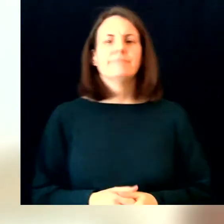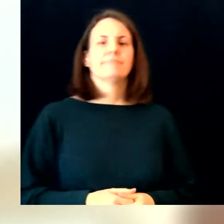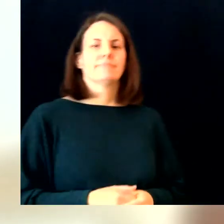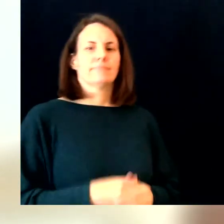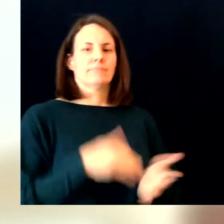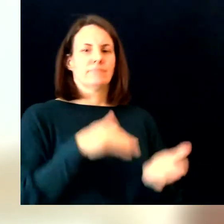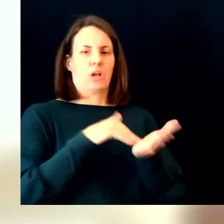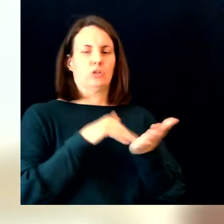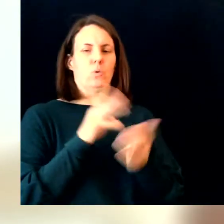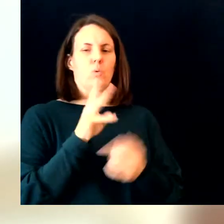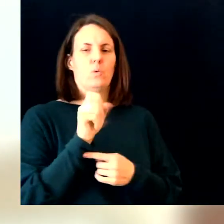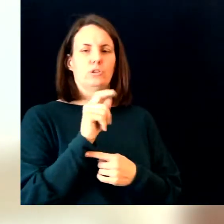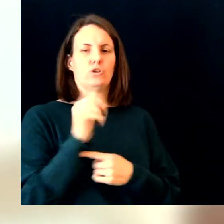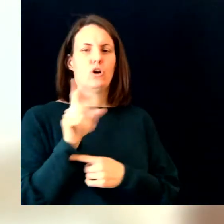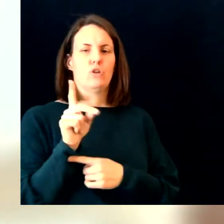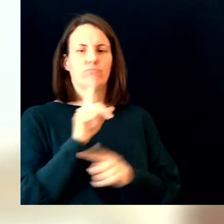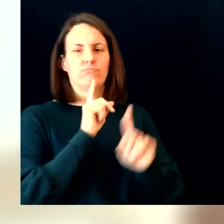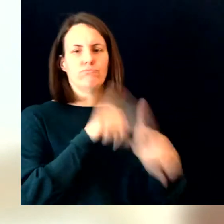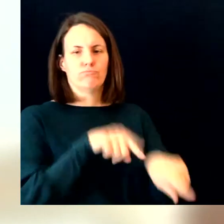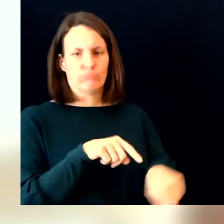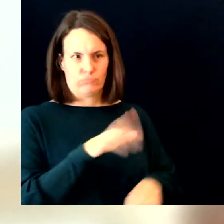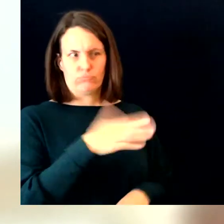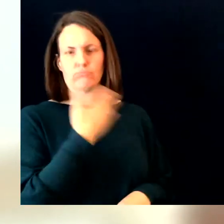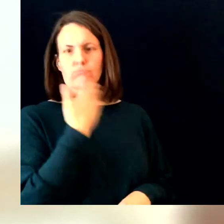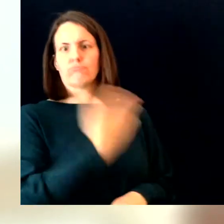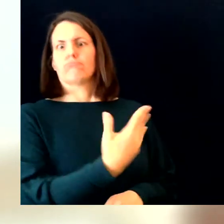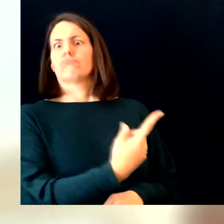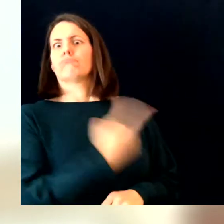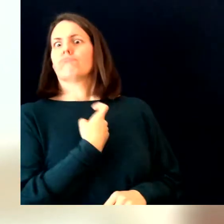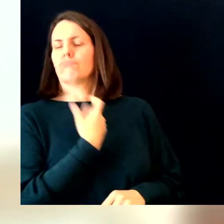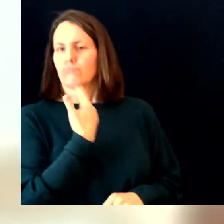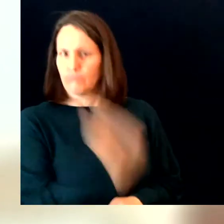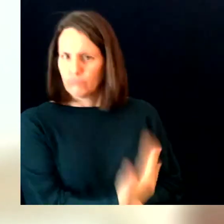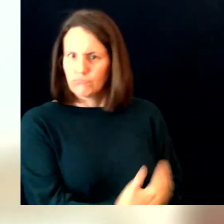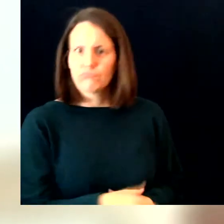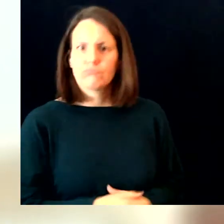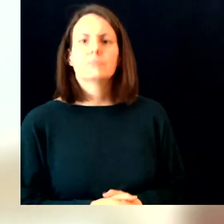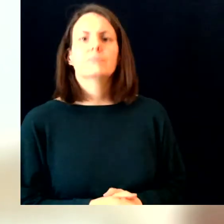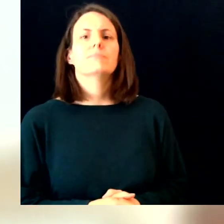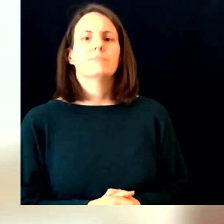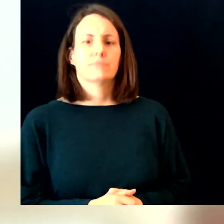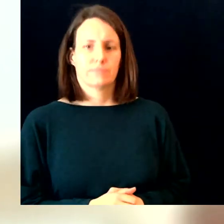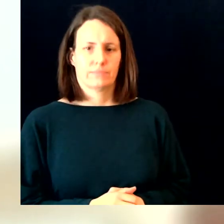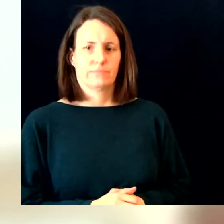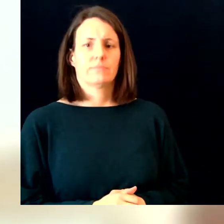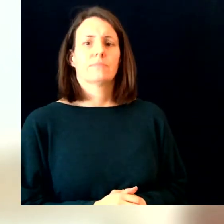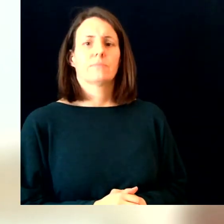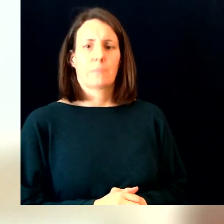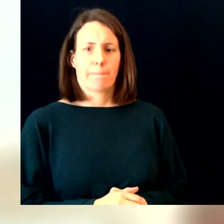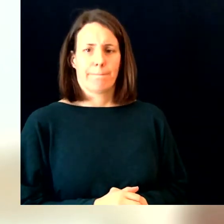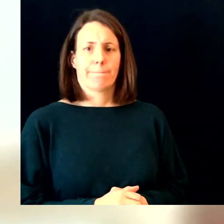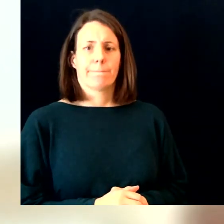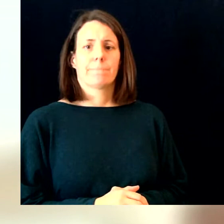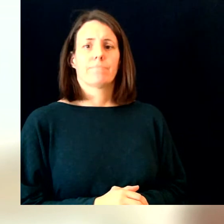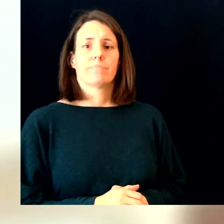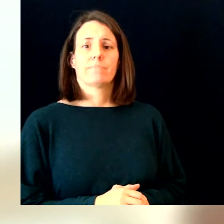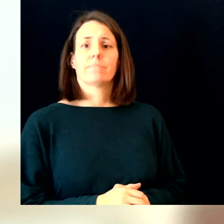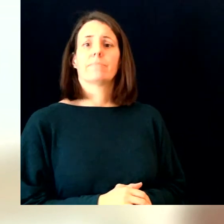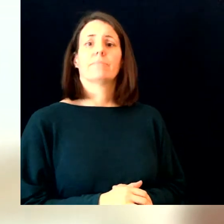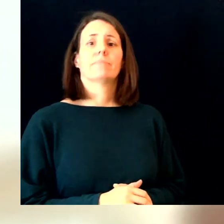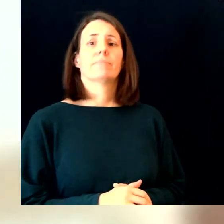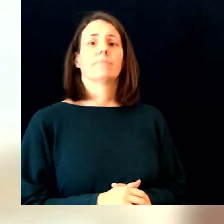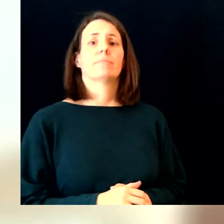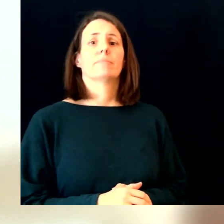As you alluded to, our process for getting test results from people that are done in community test sites or